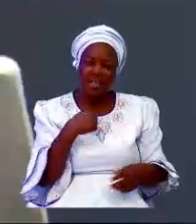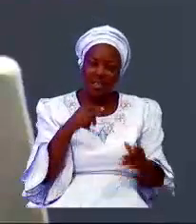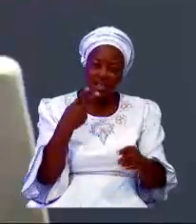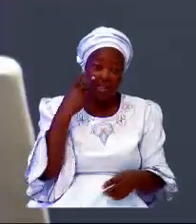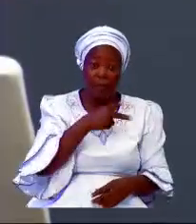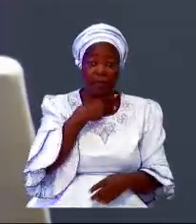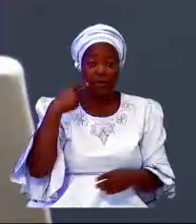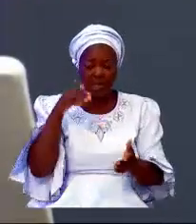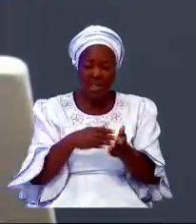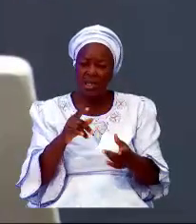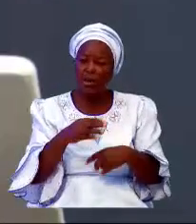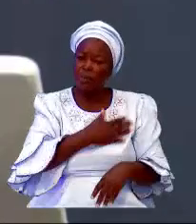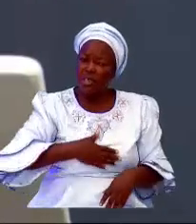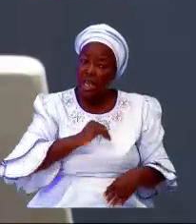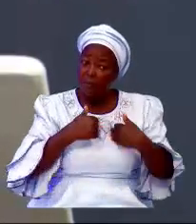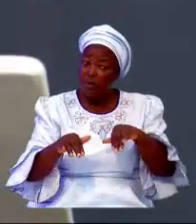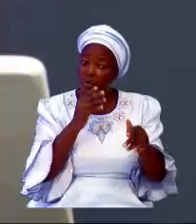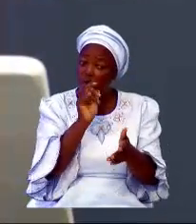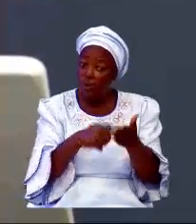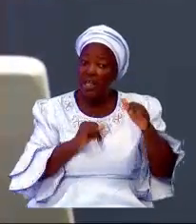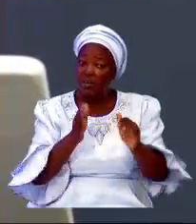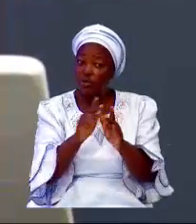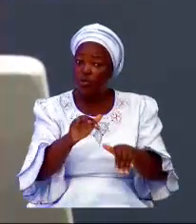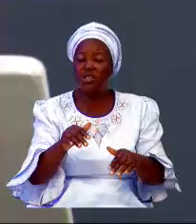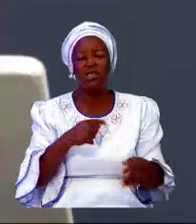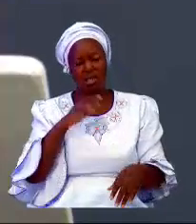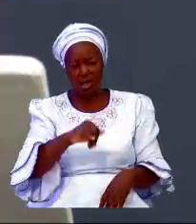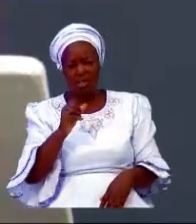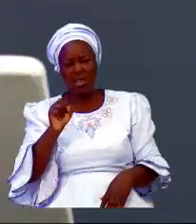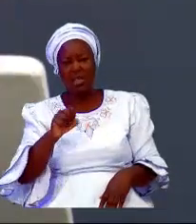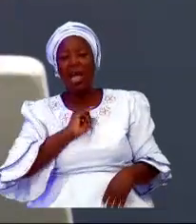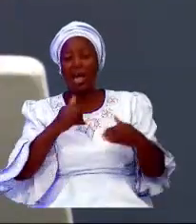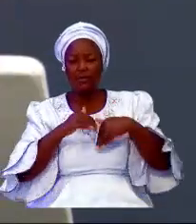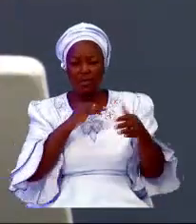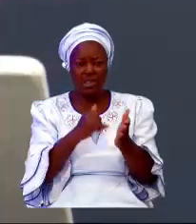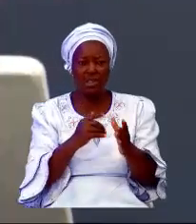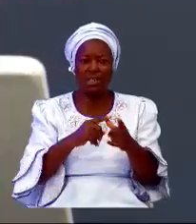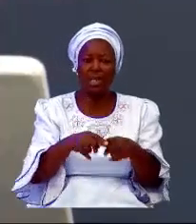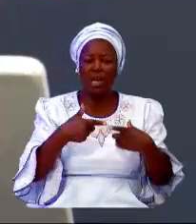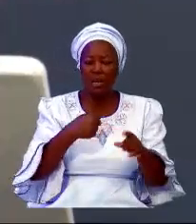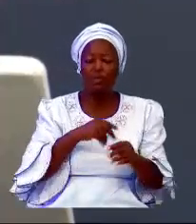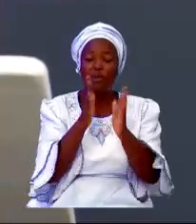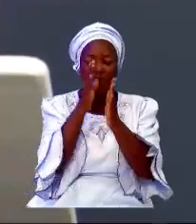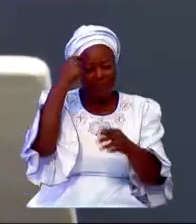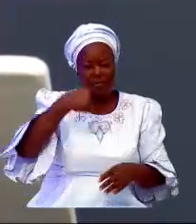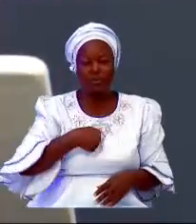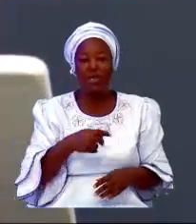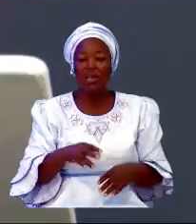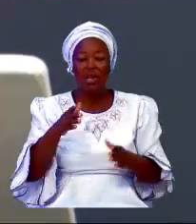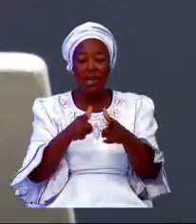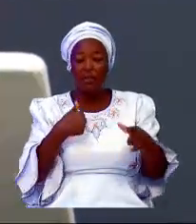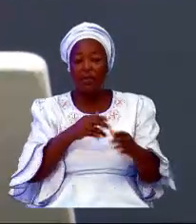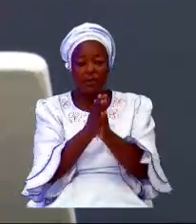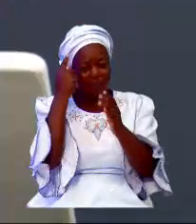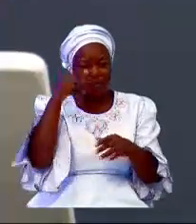evening. I said, have you done what I told you to do? He said, yes. I said, let me pray for you